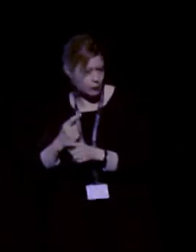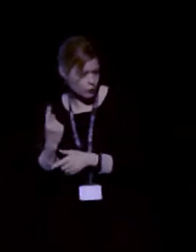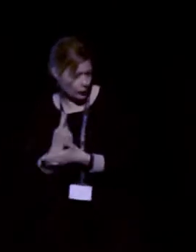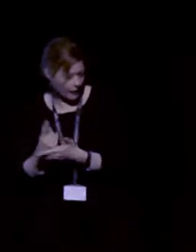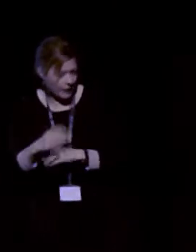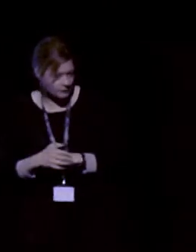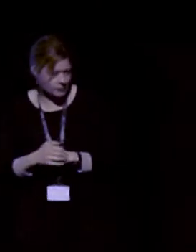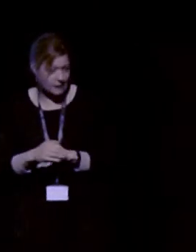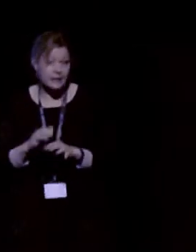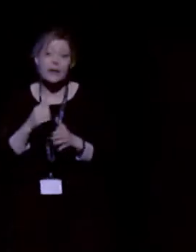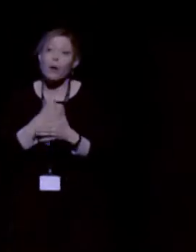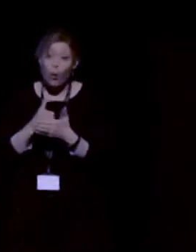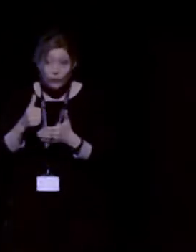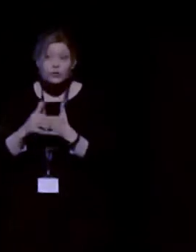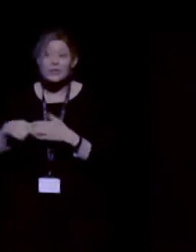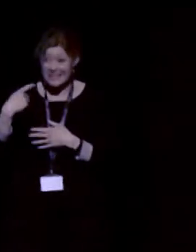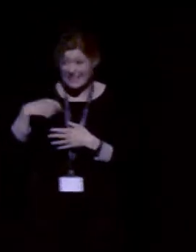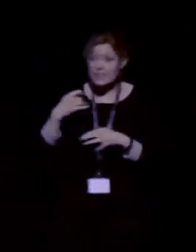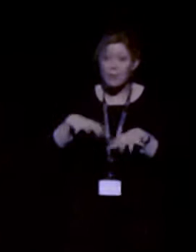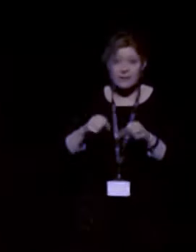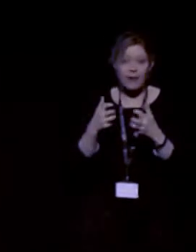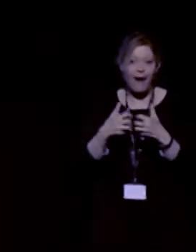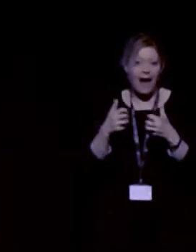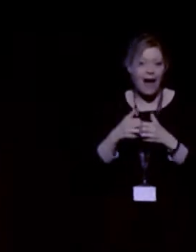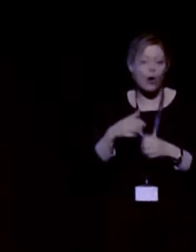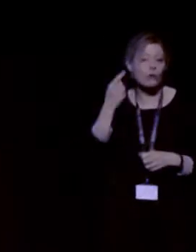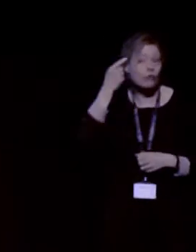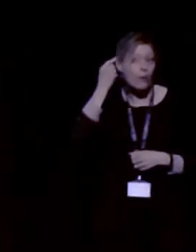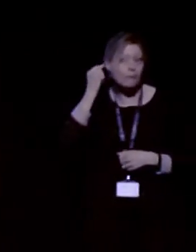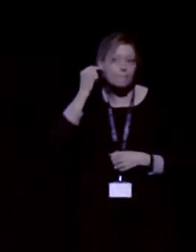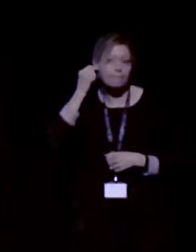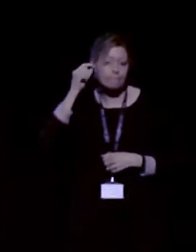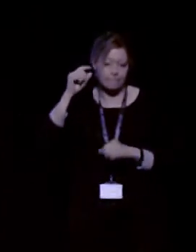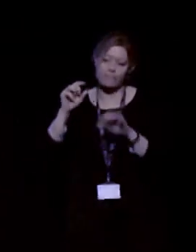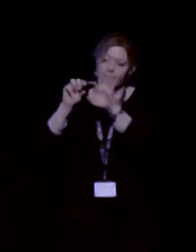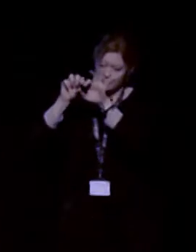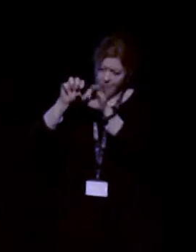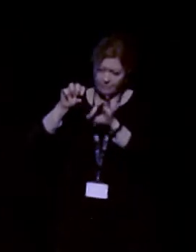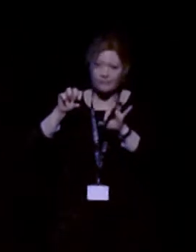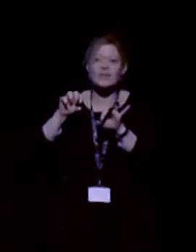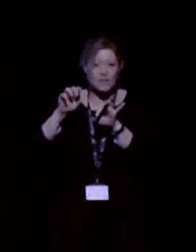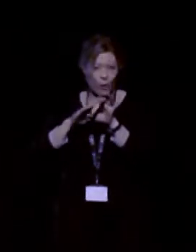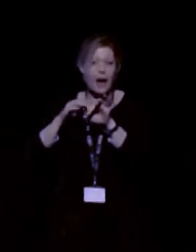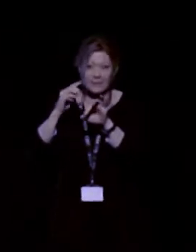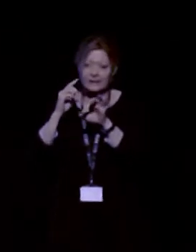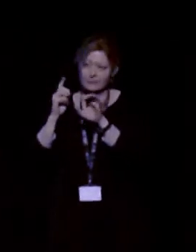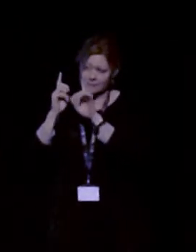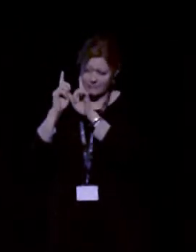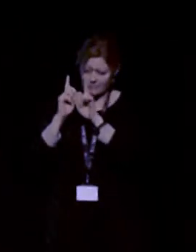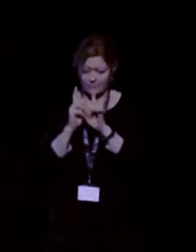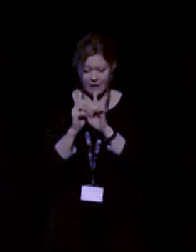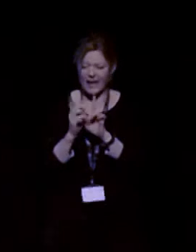a problem in the periphery. And by periphery, I mean either the middle ear or the cochlea. They're those